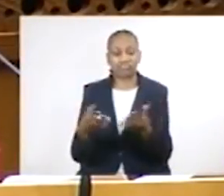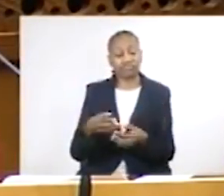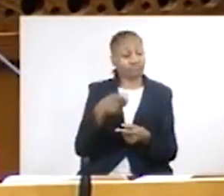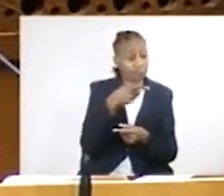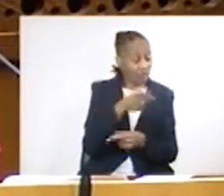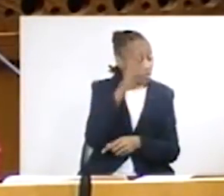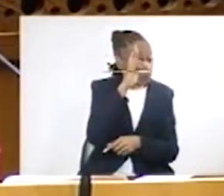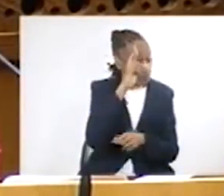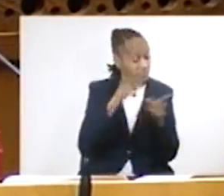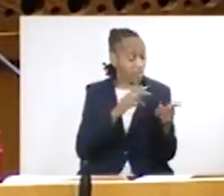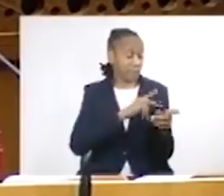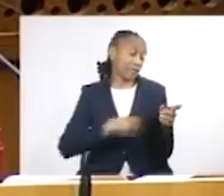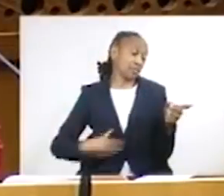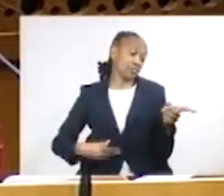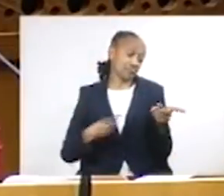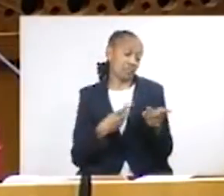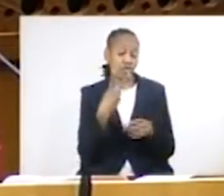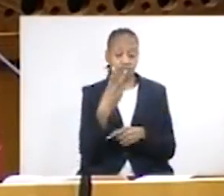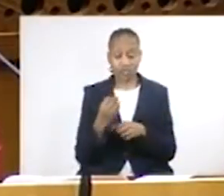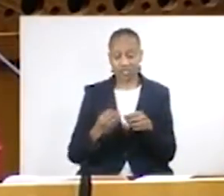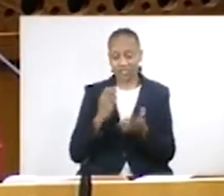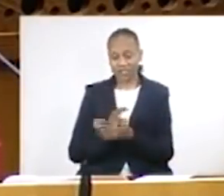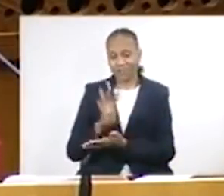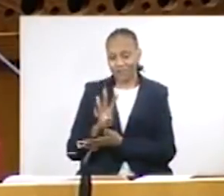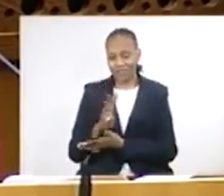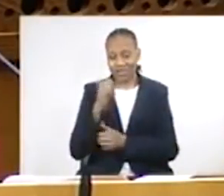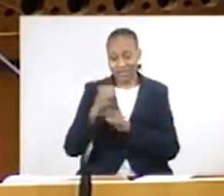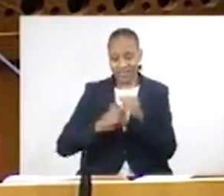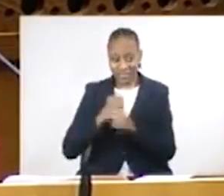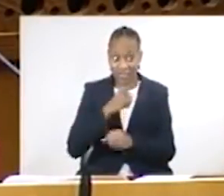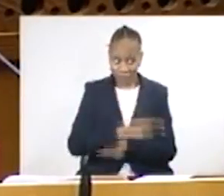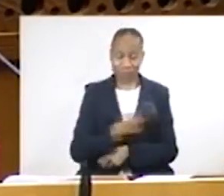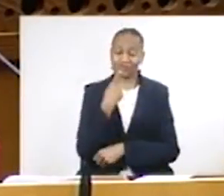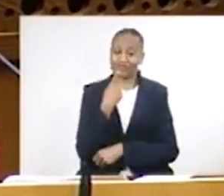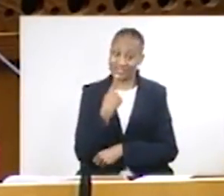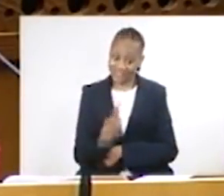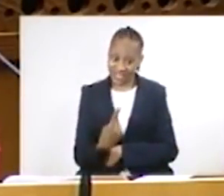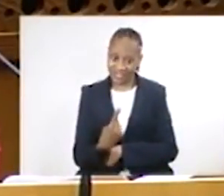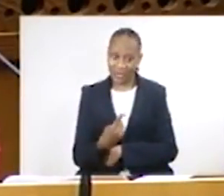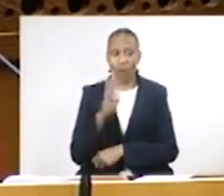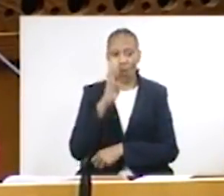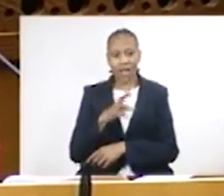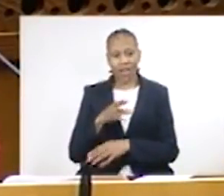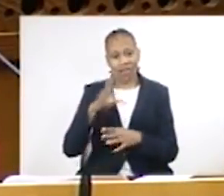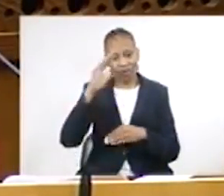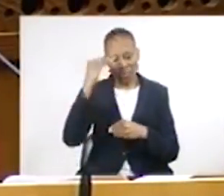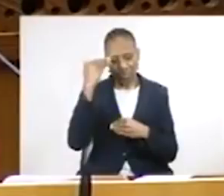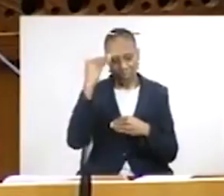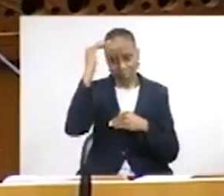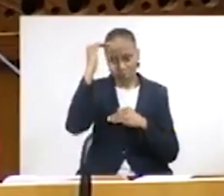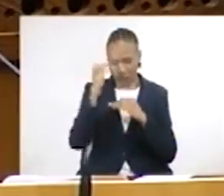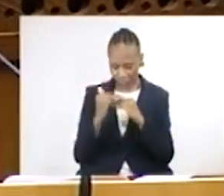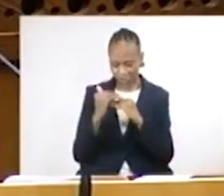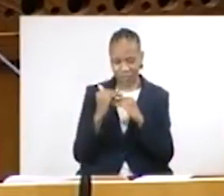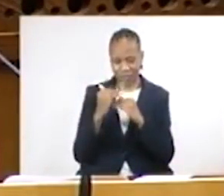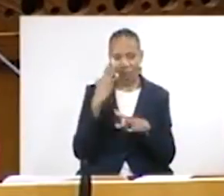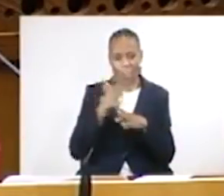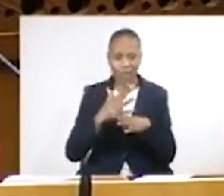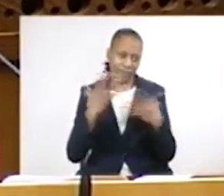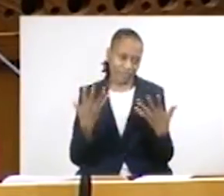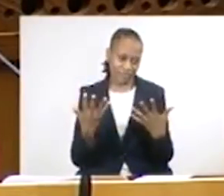people earn 3,300 or less. A third of all workers are now employed through labor brokers.